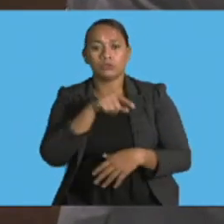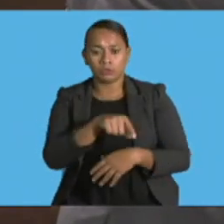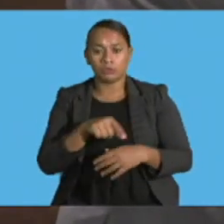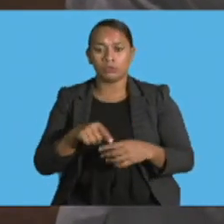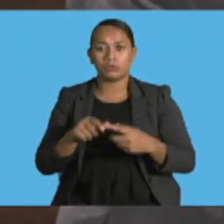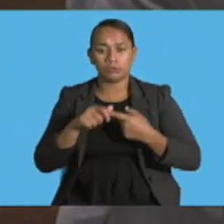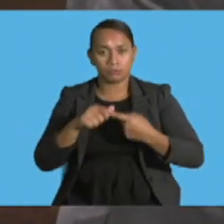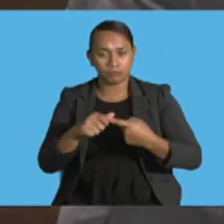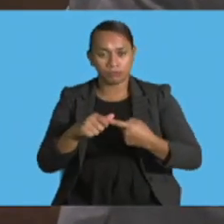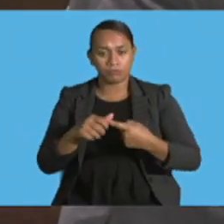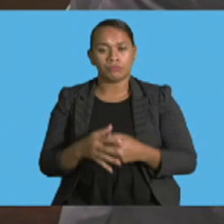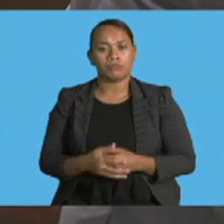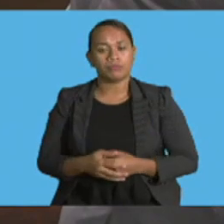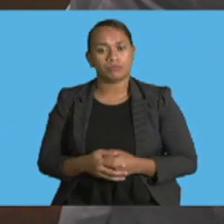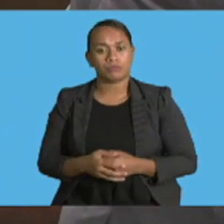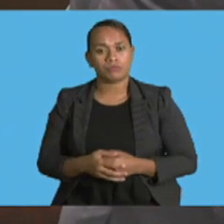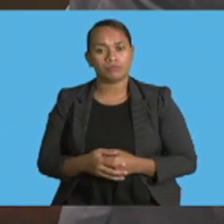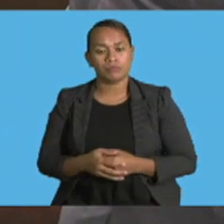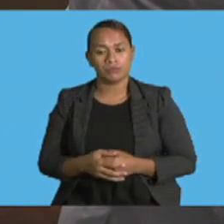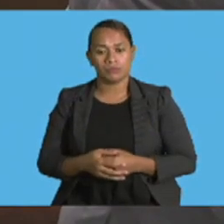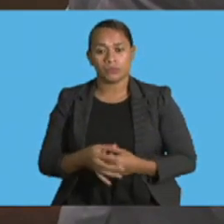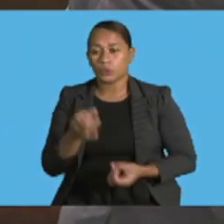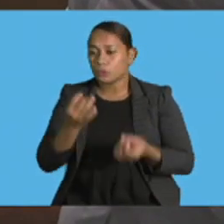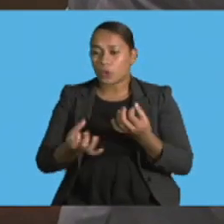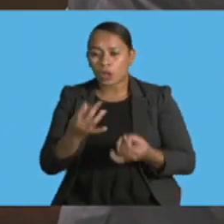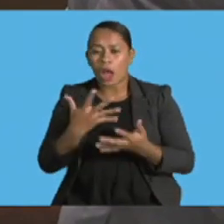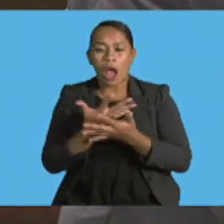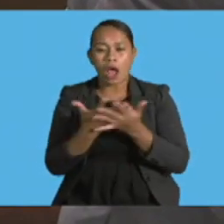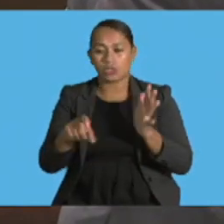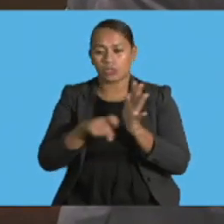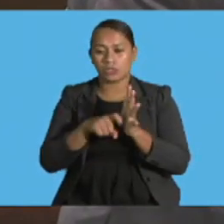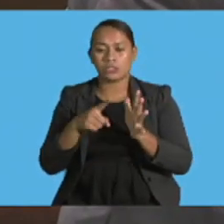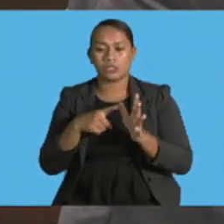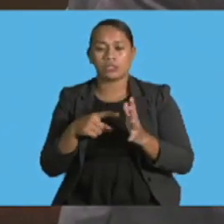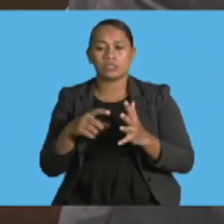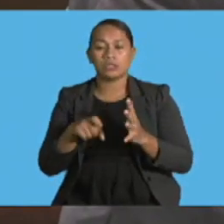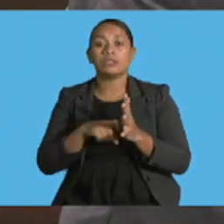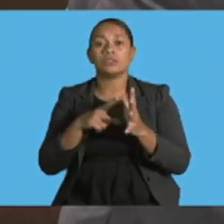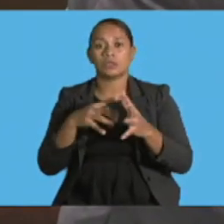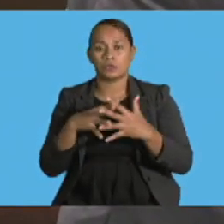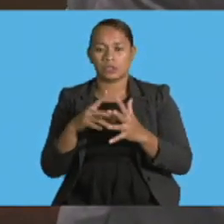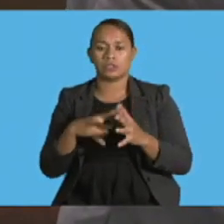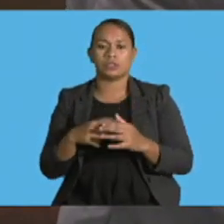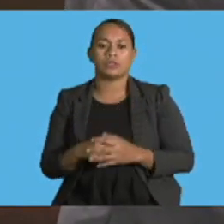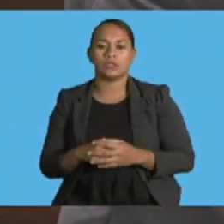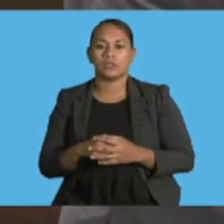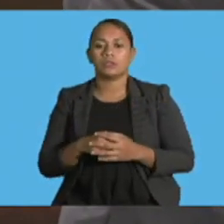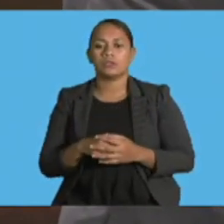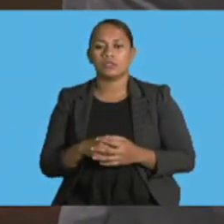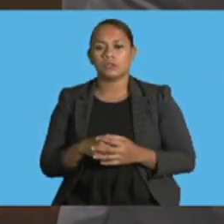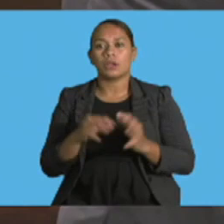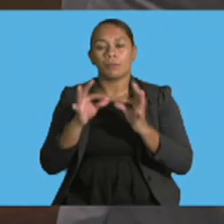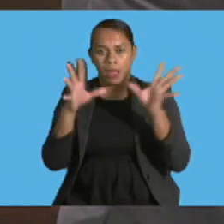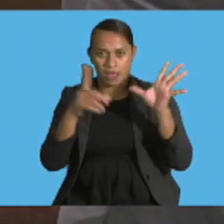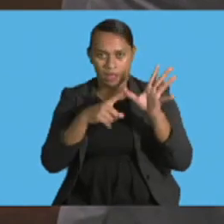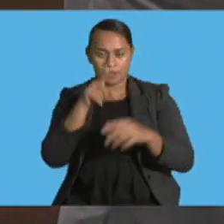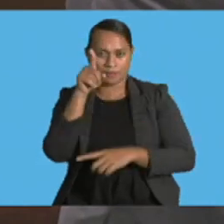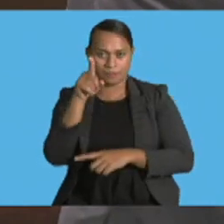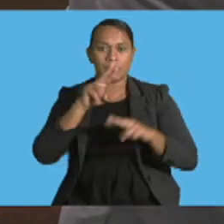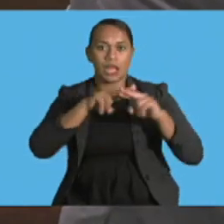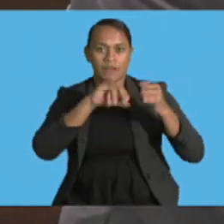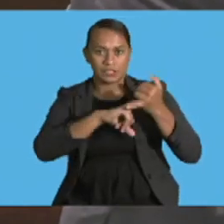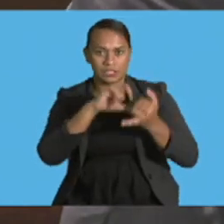diffuser. The boiler at the Voreqe mill was refurbished and rollers were replaced in the Lombasa